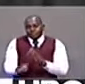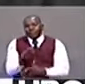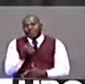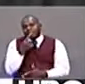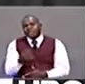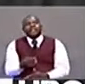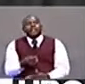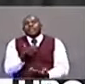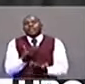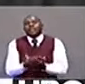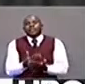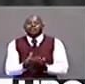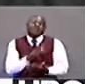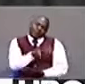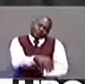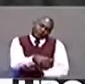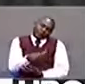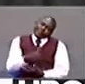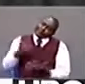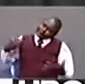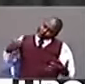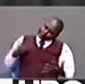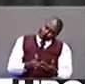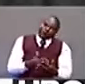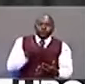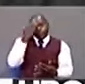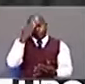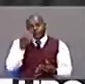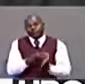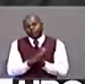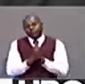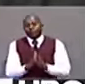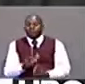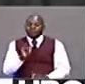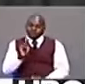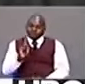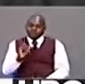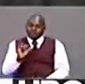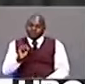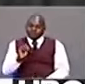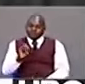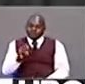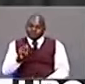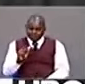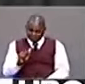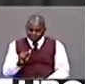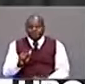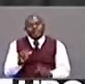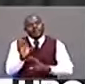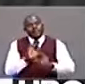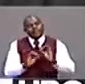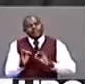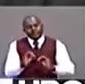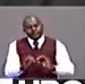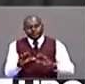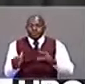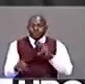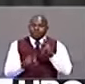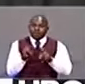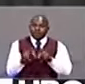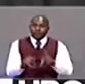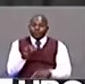claim that they have been mining there. We all know the story about Kisita, Madam Speaker. There is nothing like there were